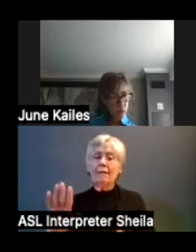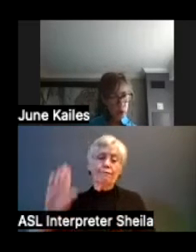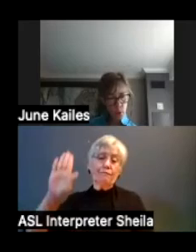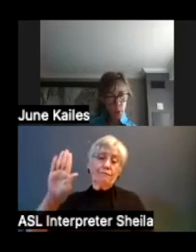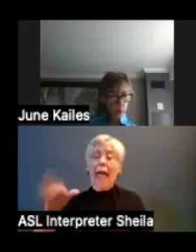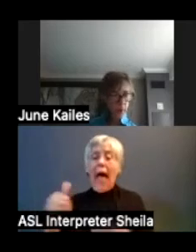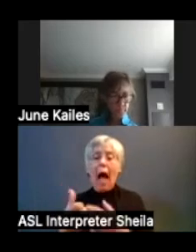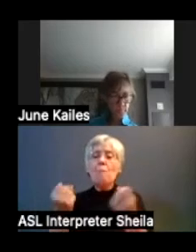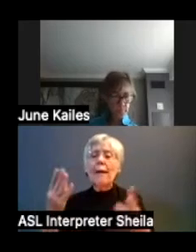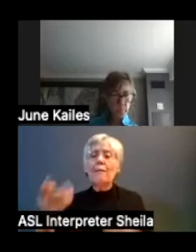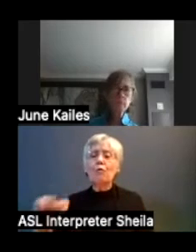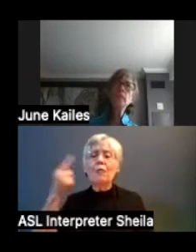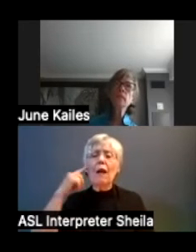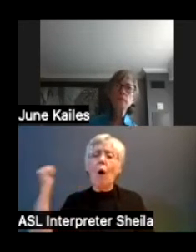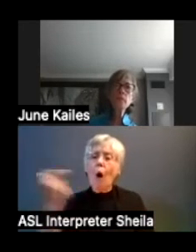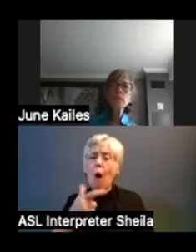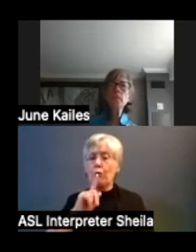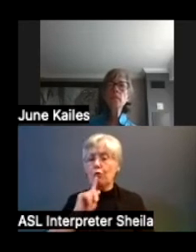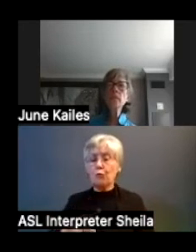they're all true?